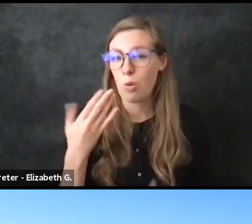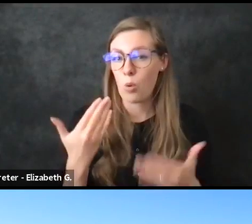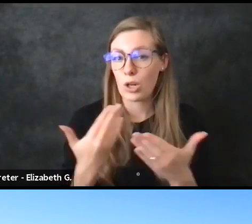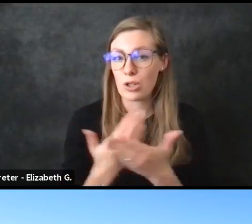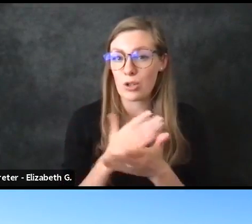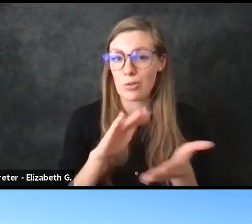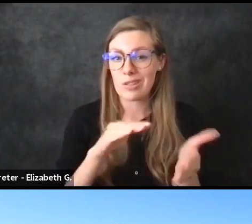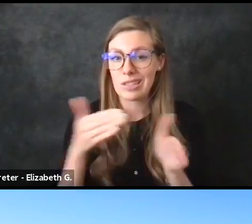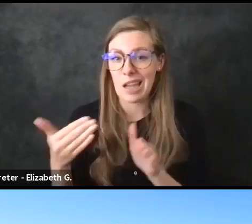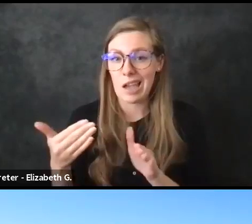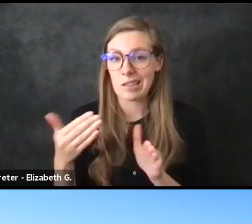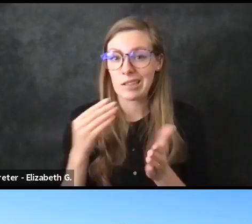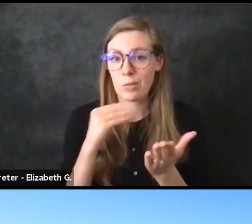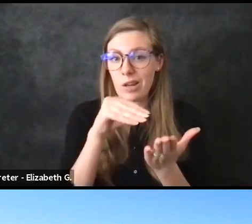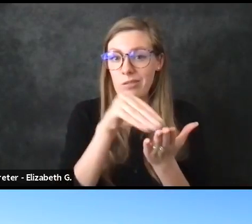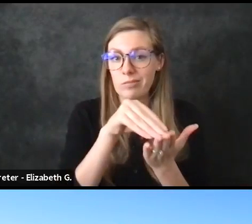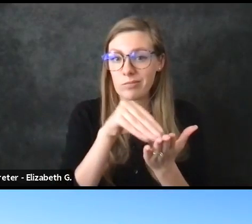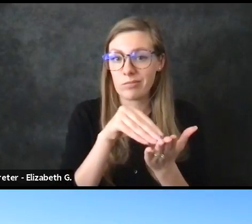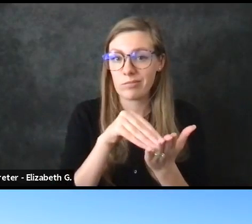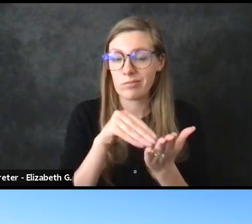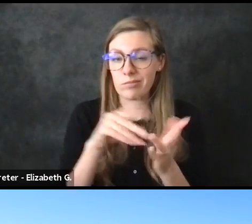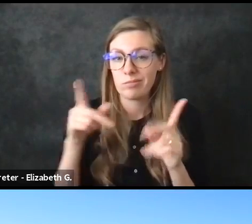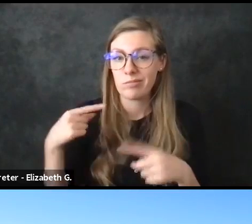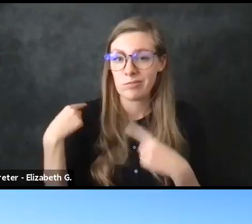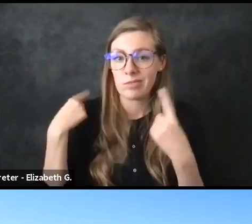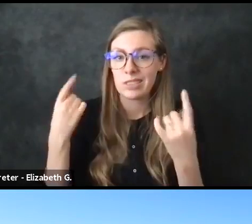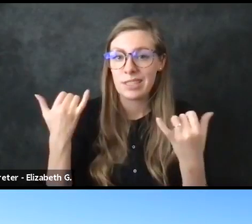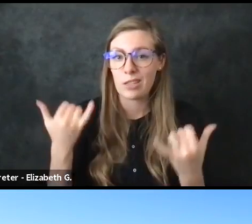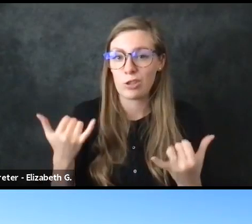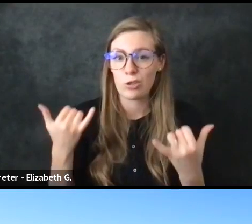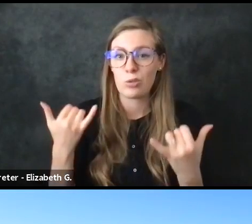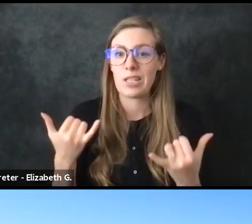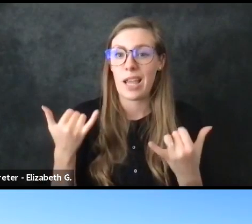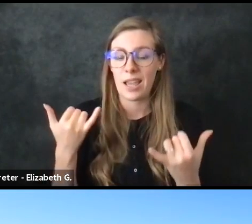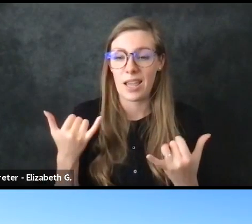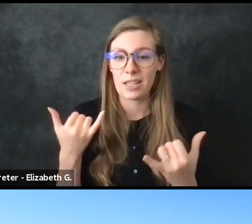are reporting as of today within our community.